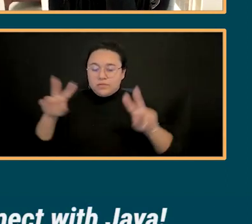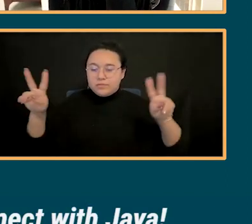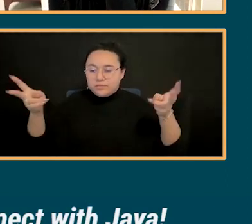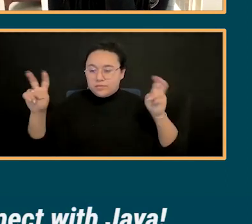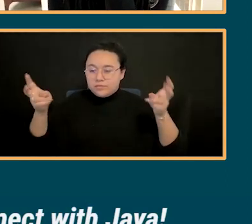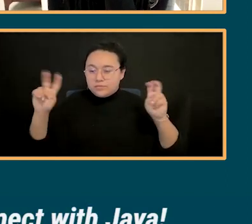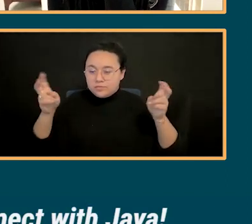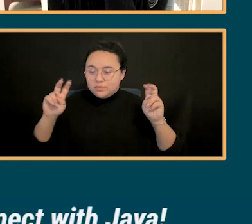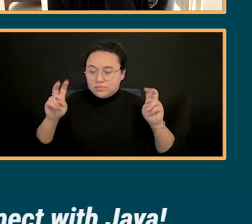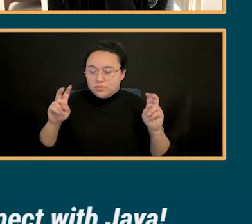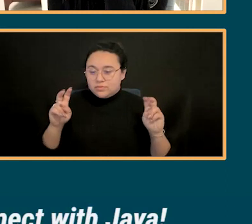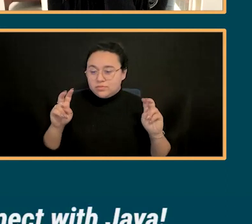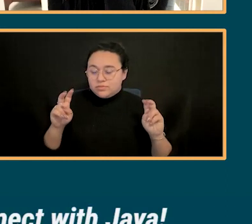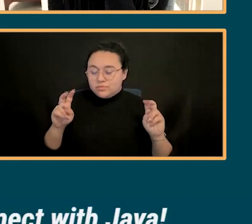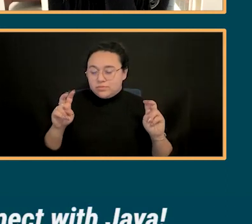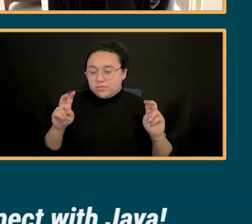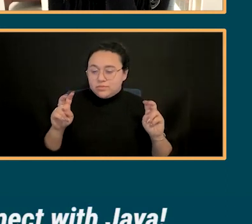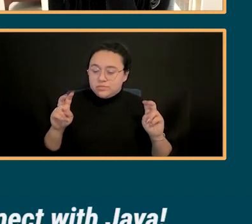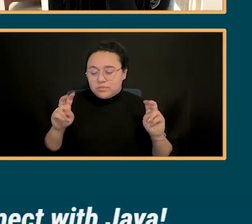unquote a